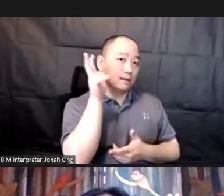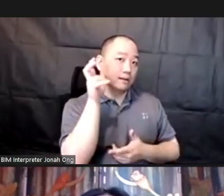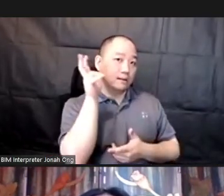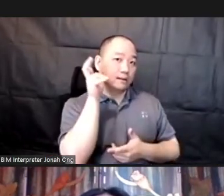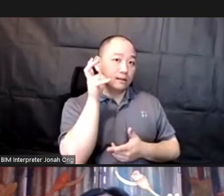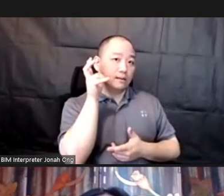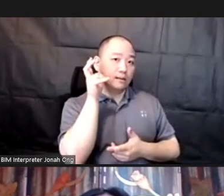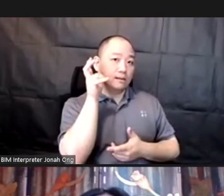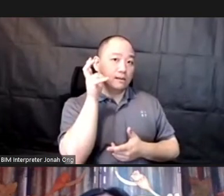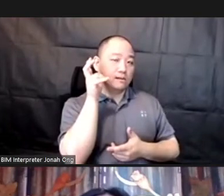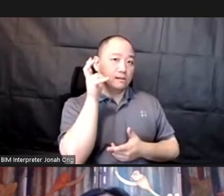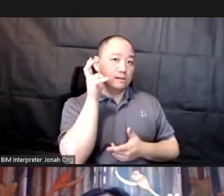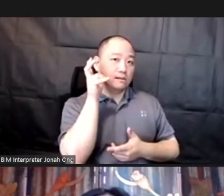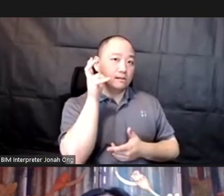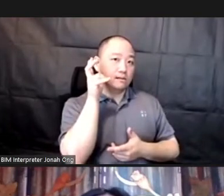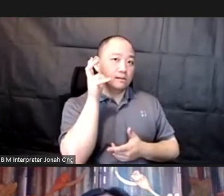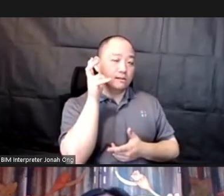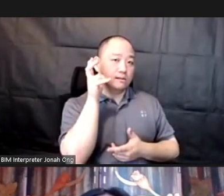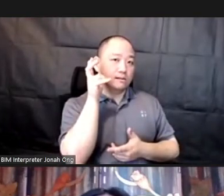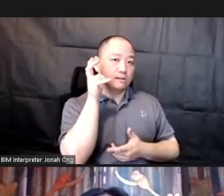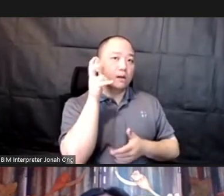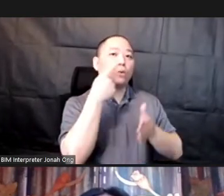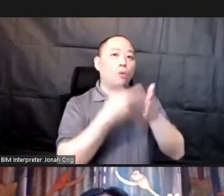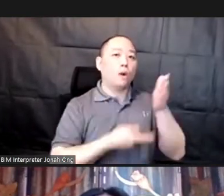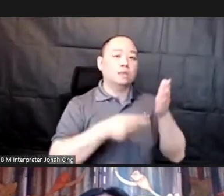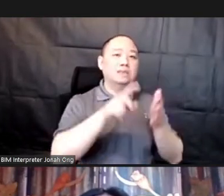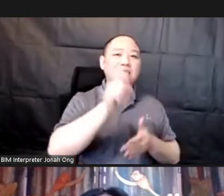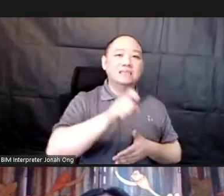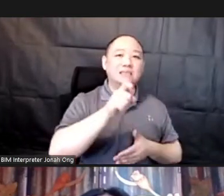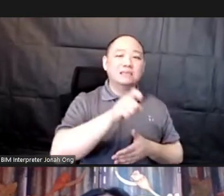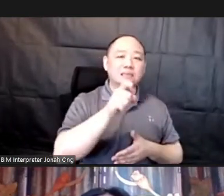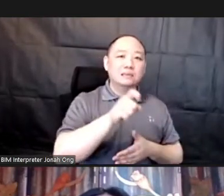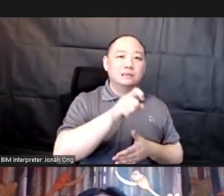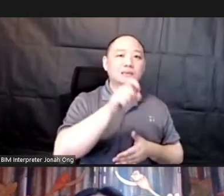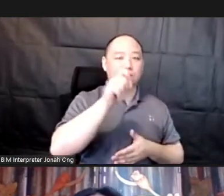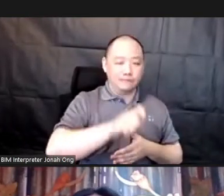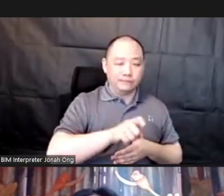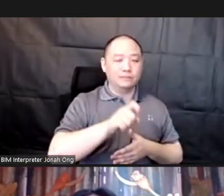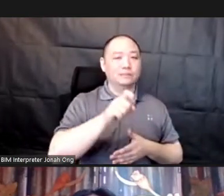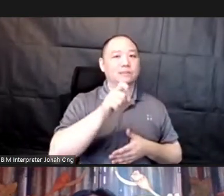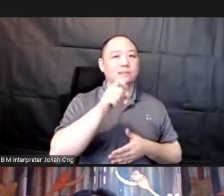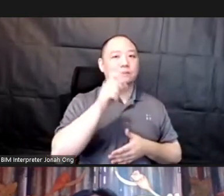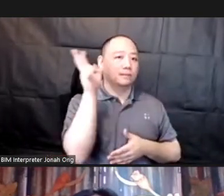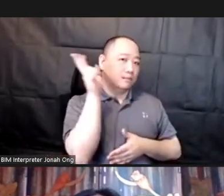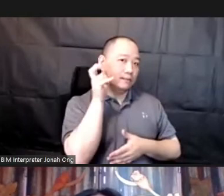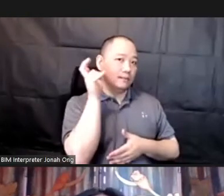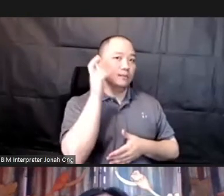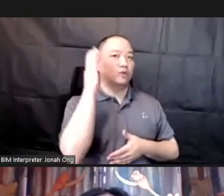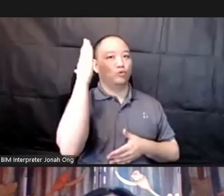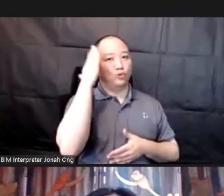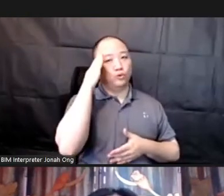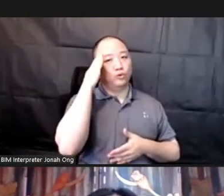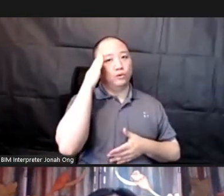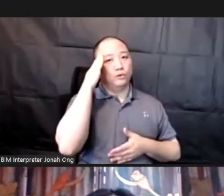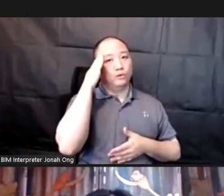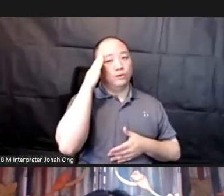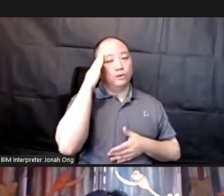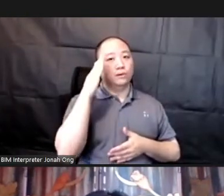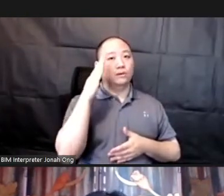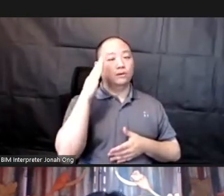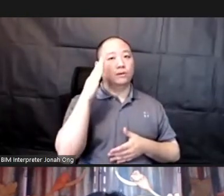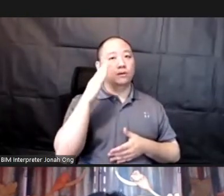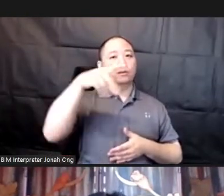want, what is their needs. It's not wants actually, it's really their needs. because the persons with disabilities were